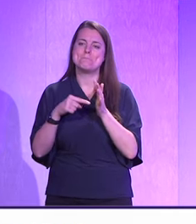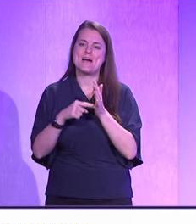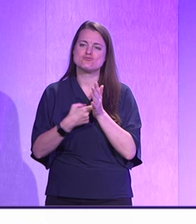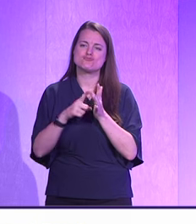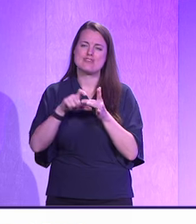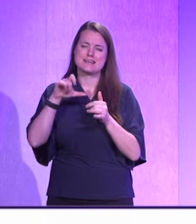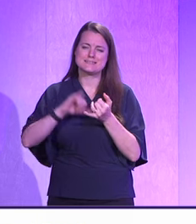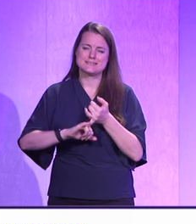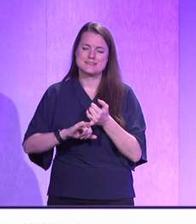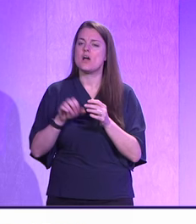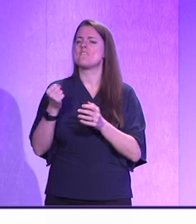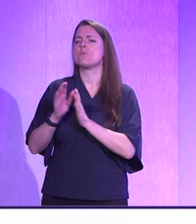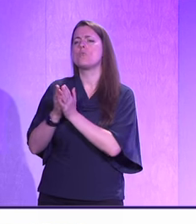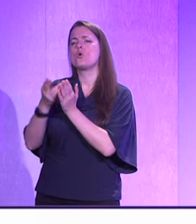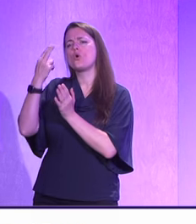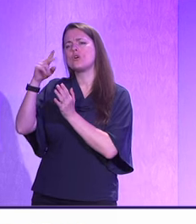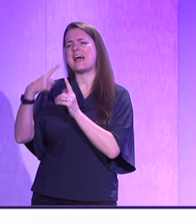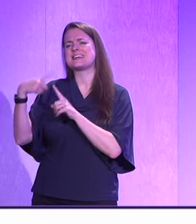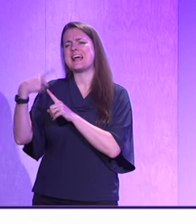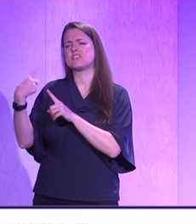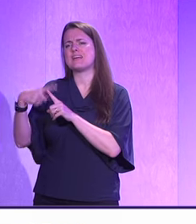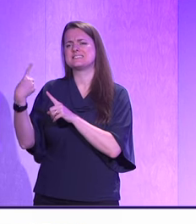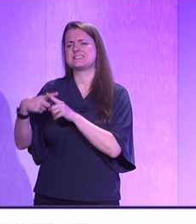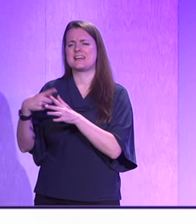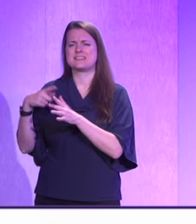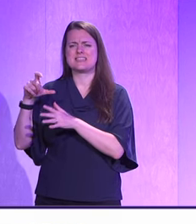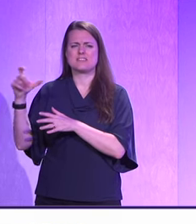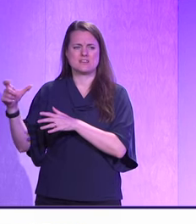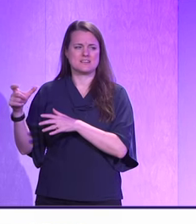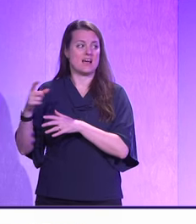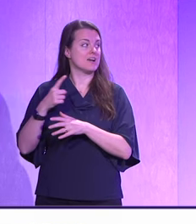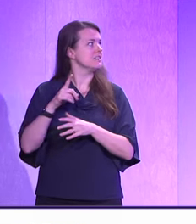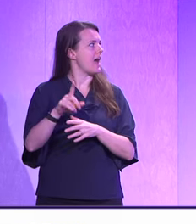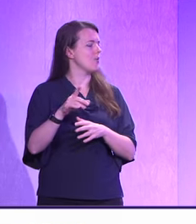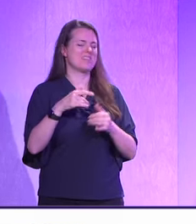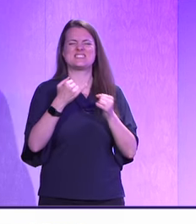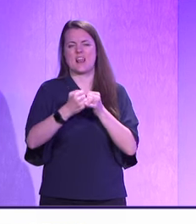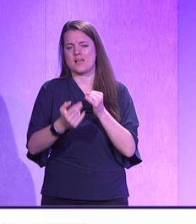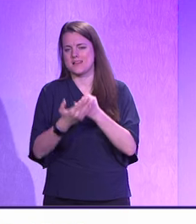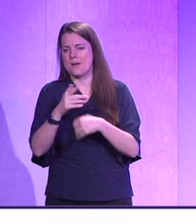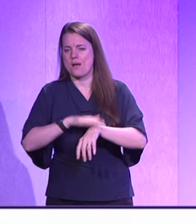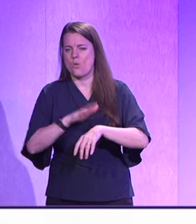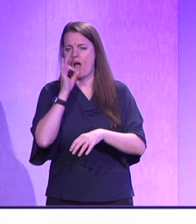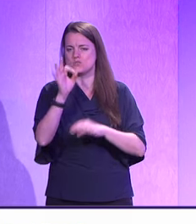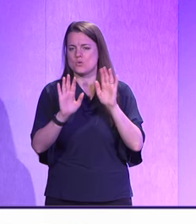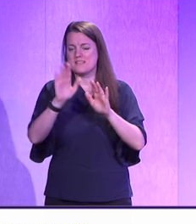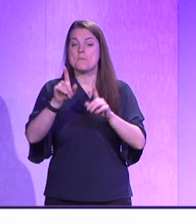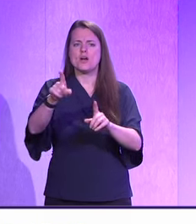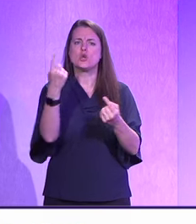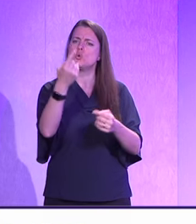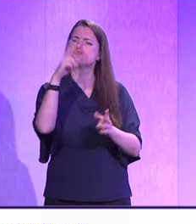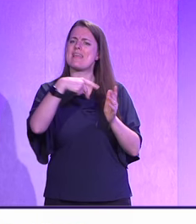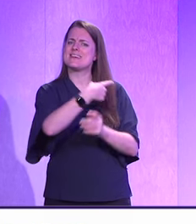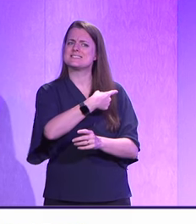The book called Accelerate came out in 2018. I think this is the last time I ask for a hands raise. I think you'll be glad. Who's read the Accelerate book, or at least part of it?